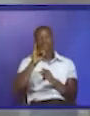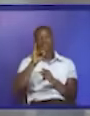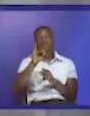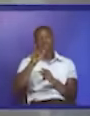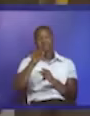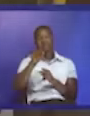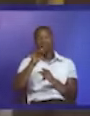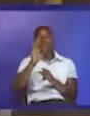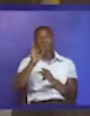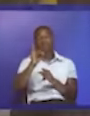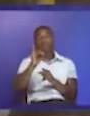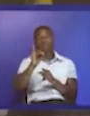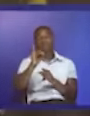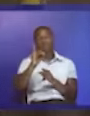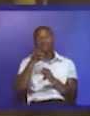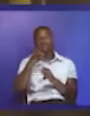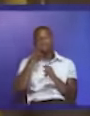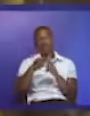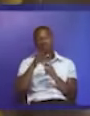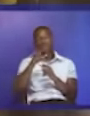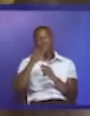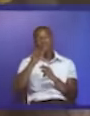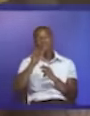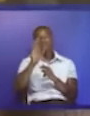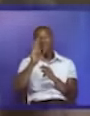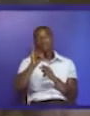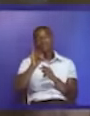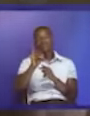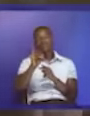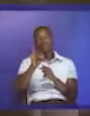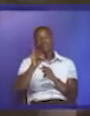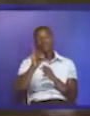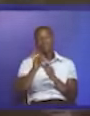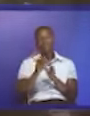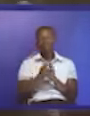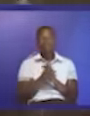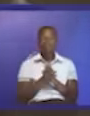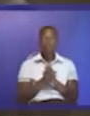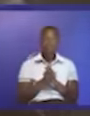K-O-F-I. Is it Kofi? Is that